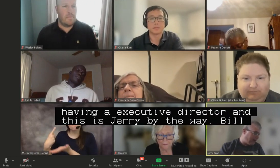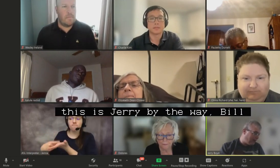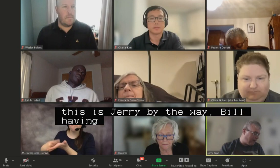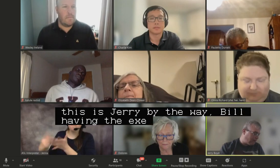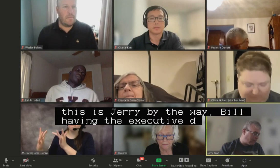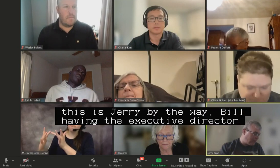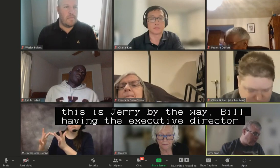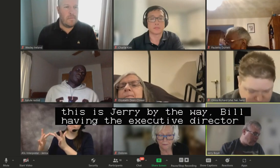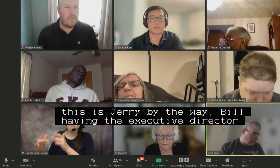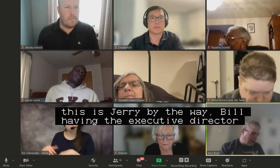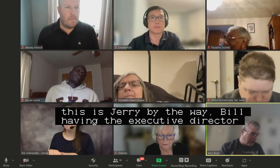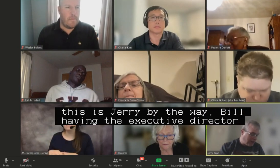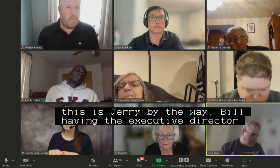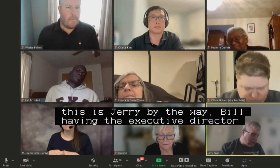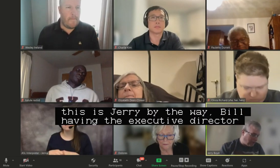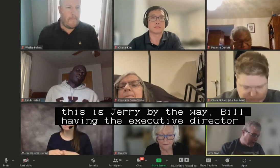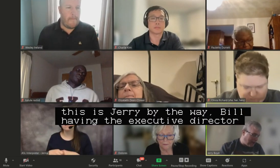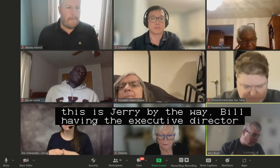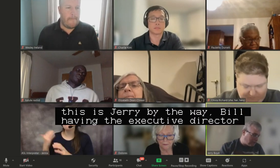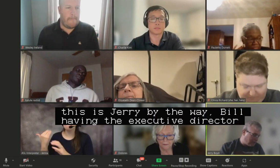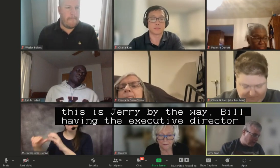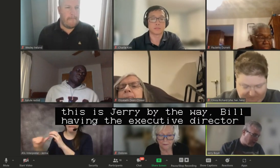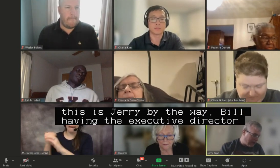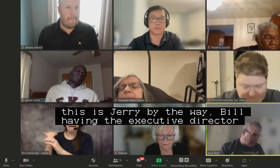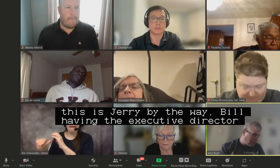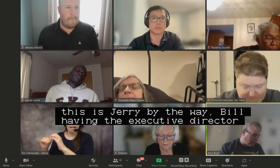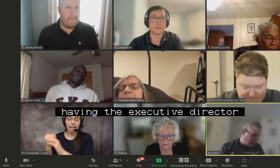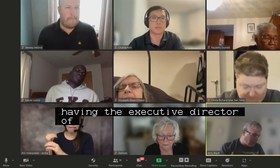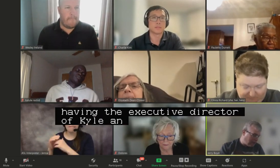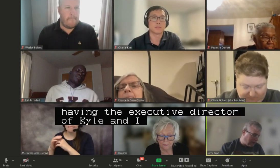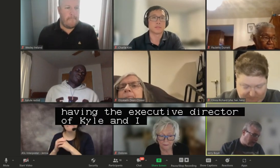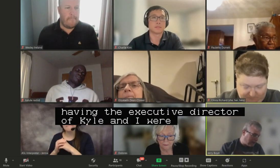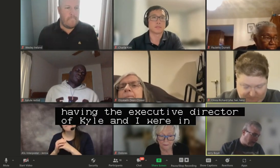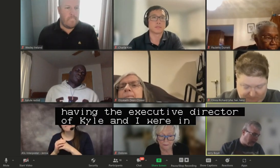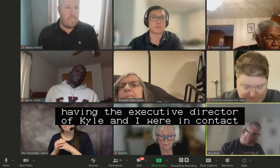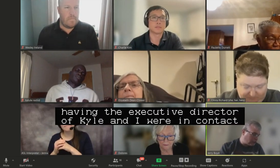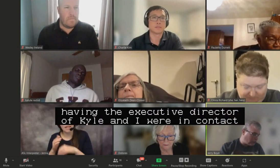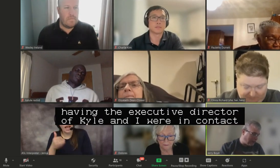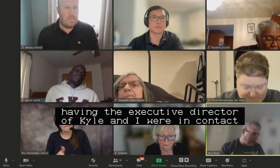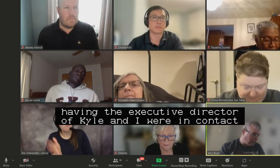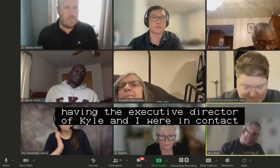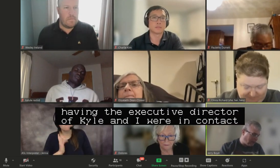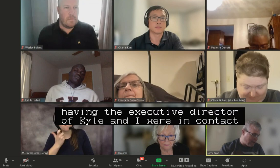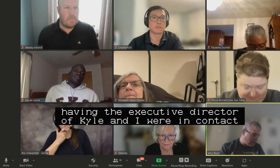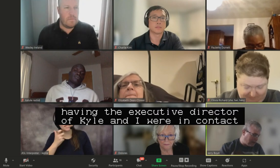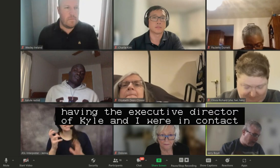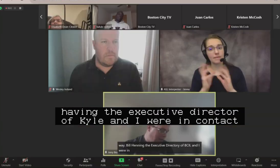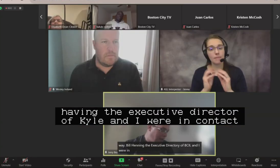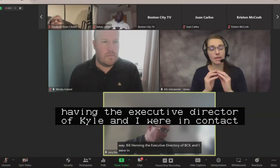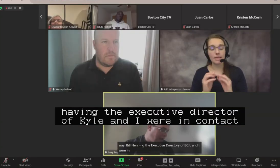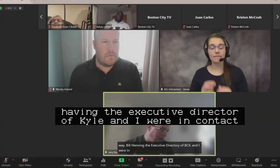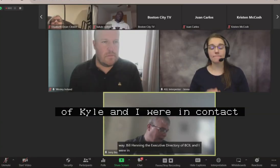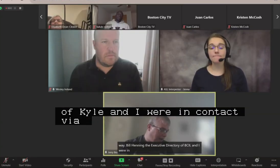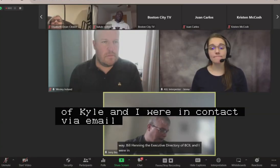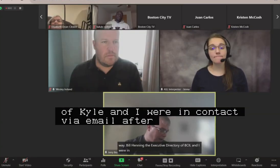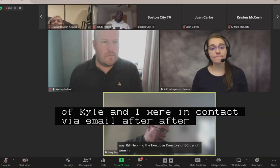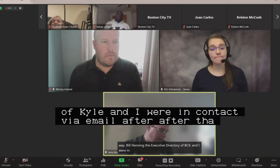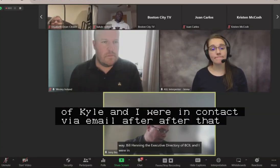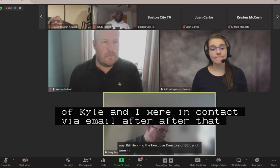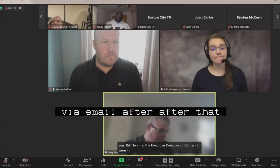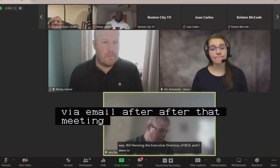contact via email after that meeting, shortly after the last meeting,